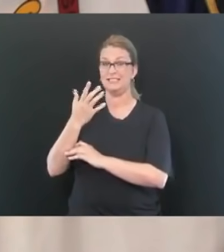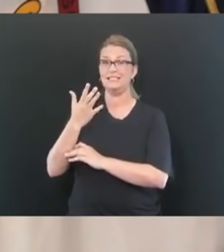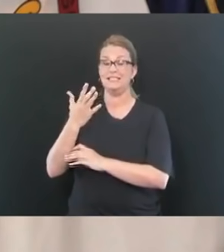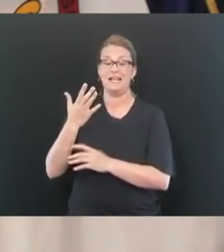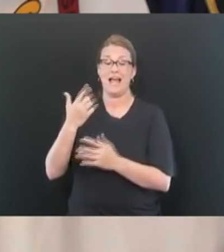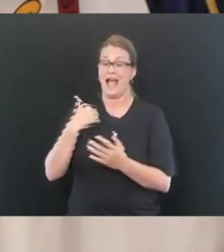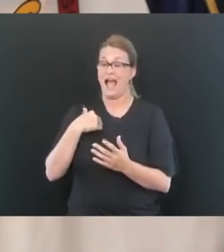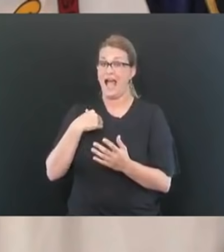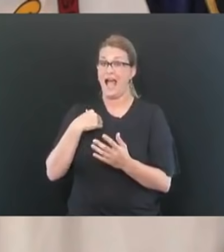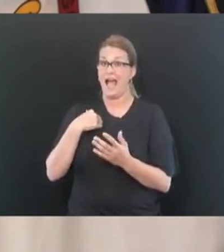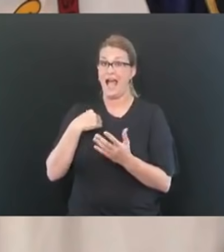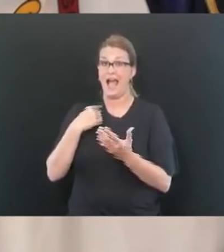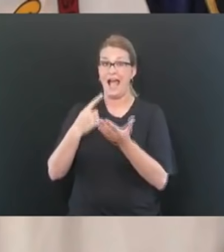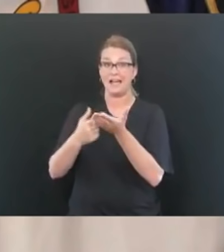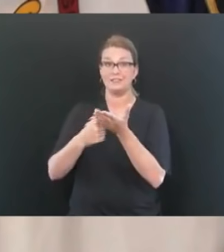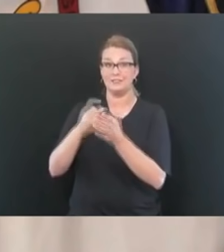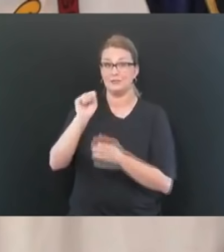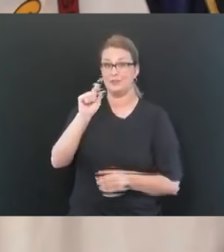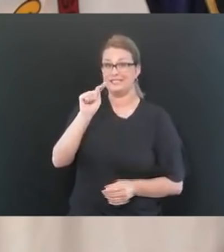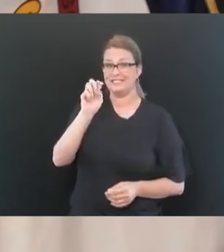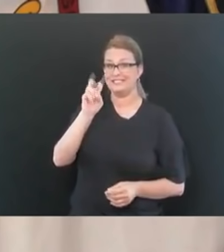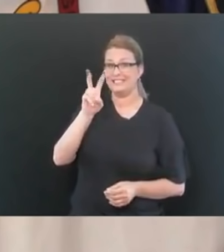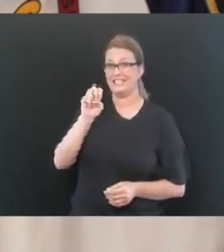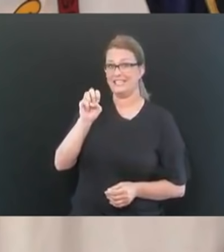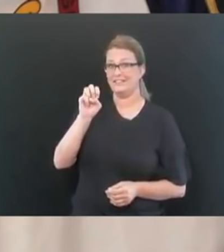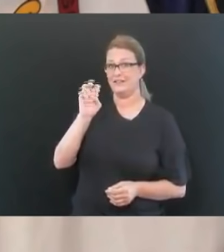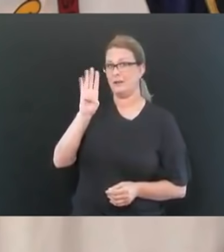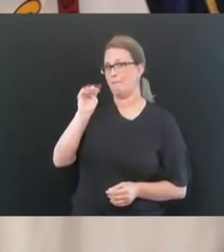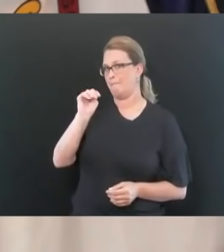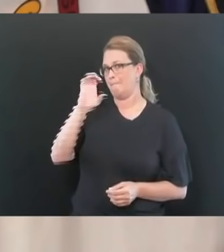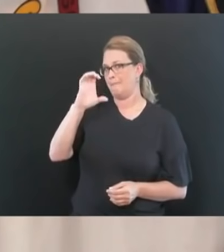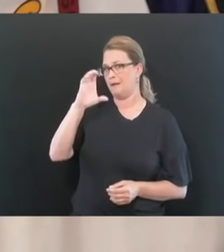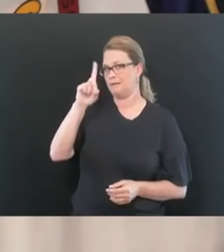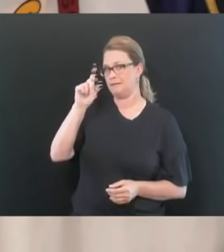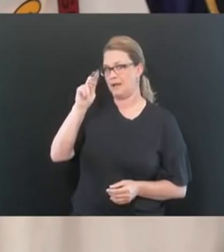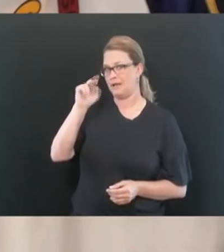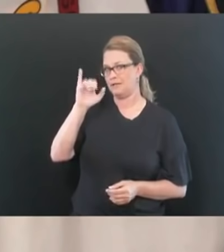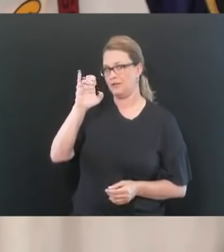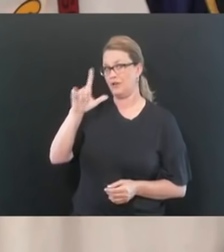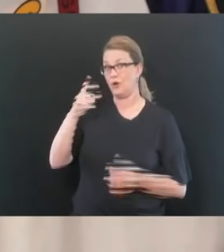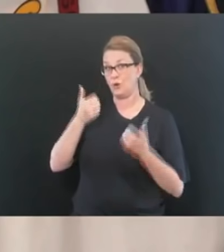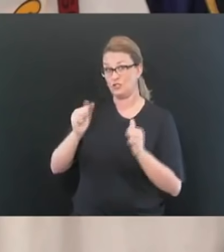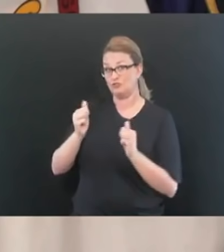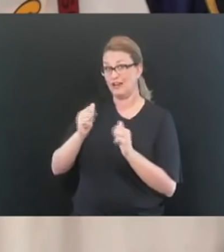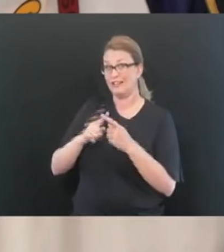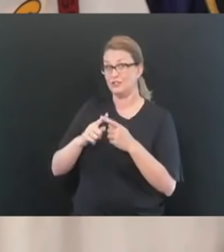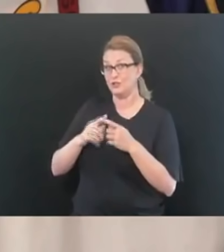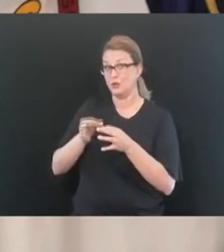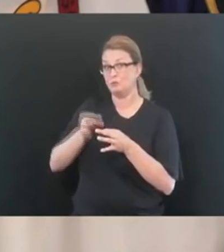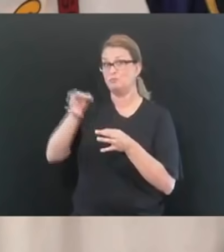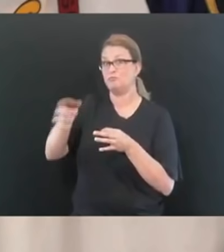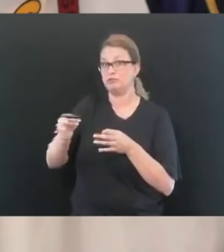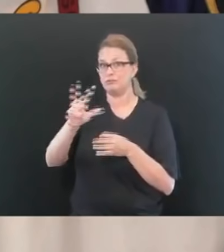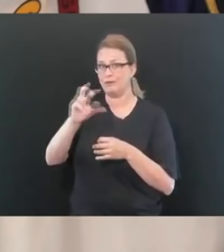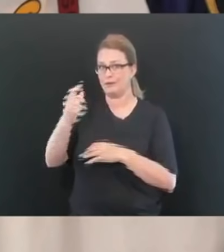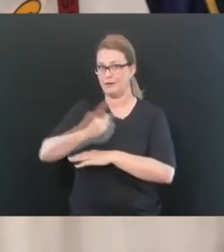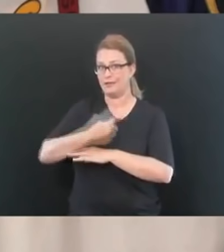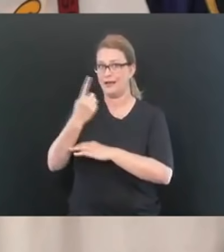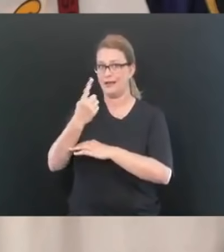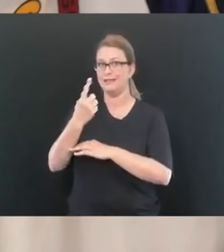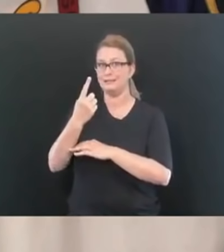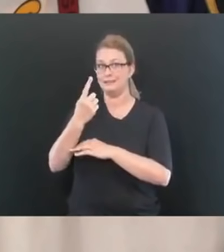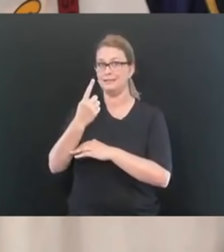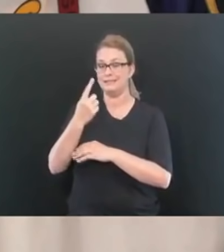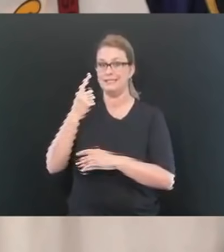discussion with Steve McDaniel and everything that what we would try to do is extend for another 30 days to basically try to get people through